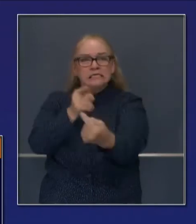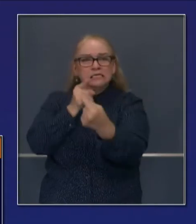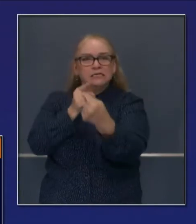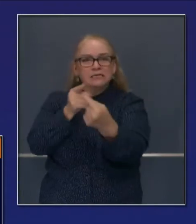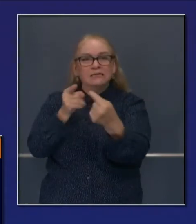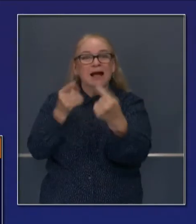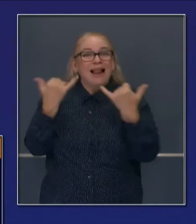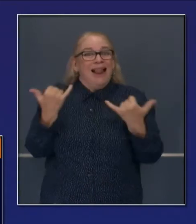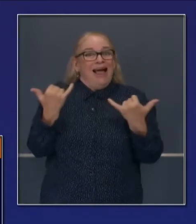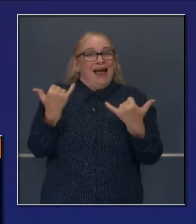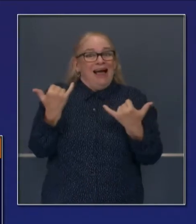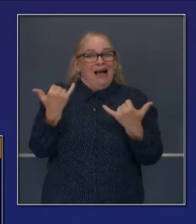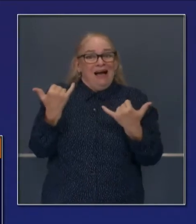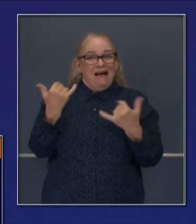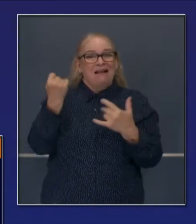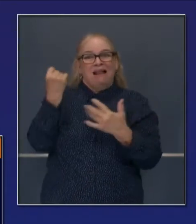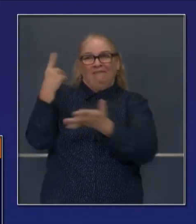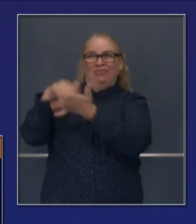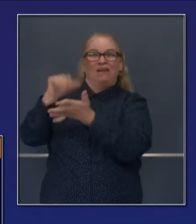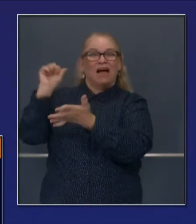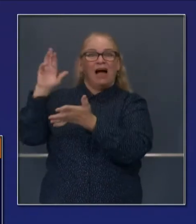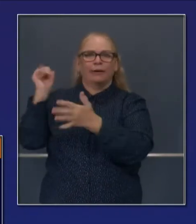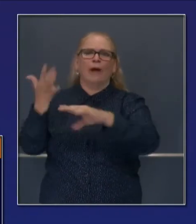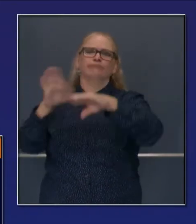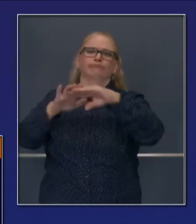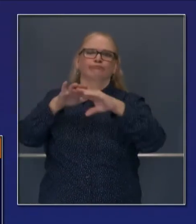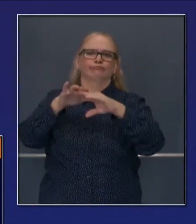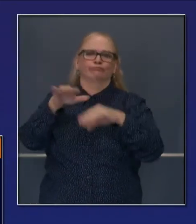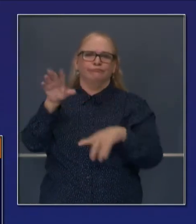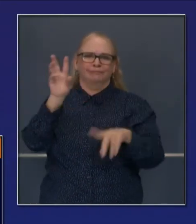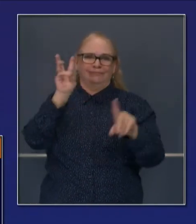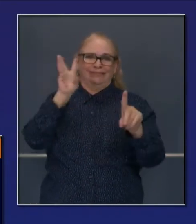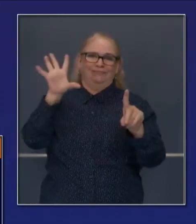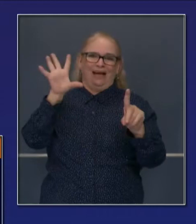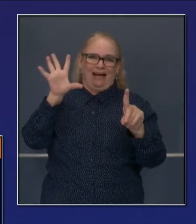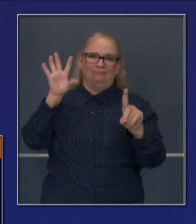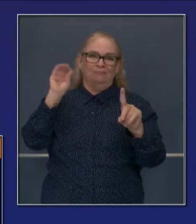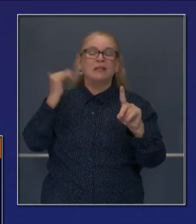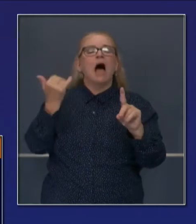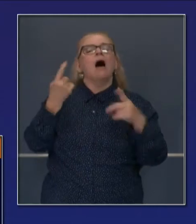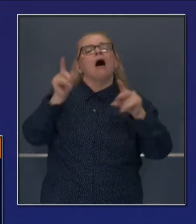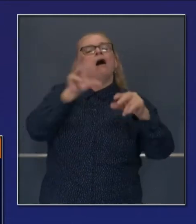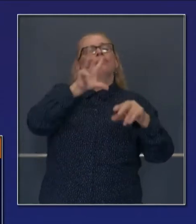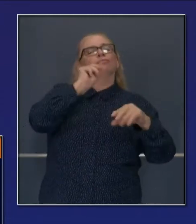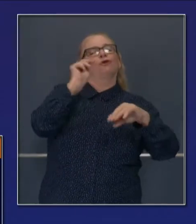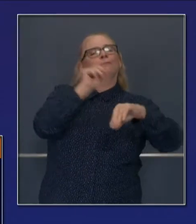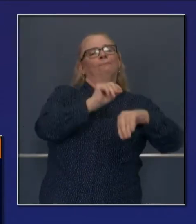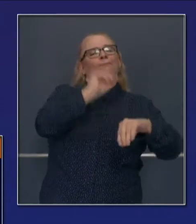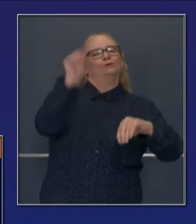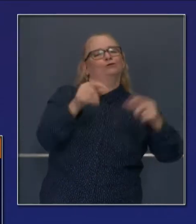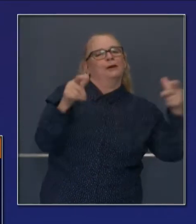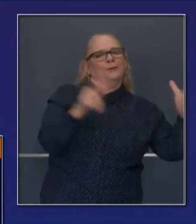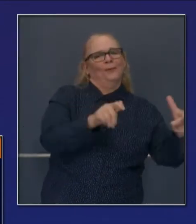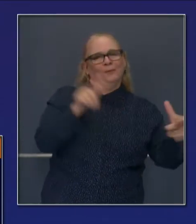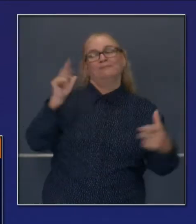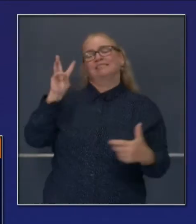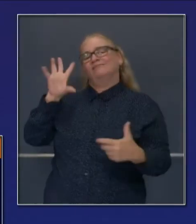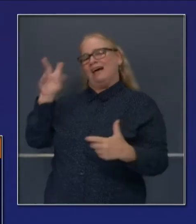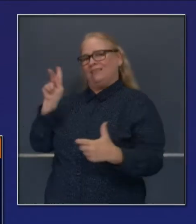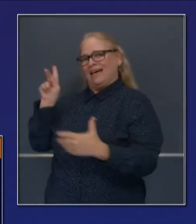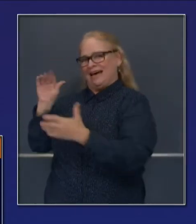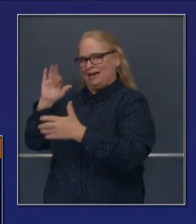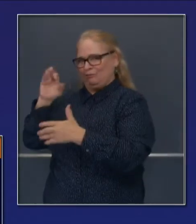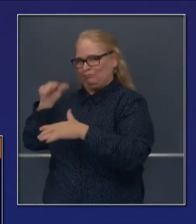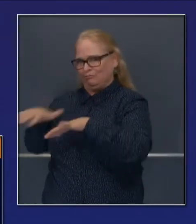acres have burned. You'll see a substantial increase in the total number of acres burned, now 65,000. Some progress on containment,